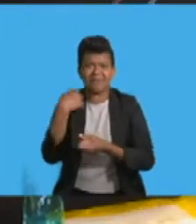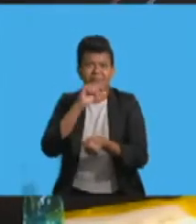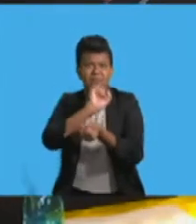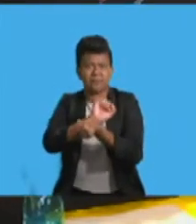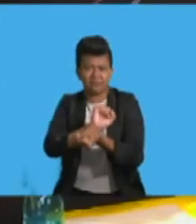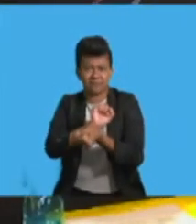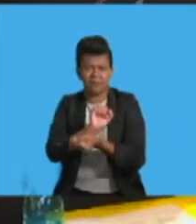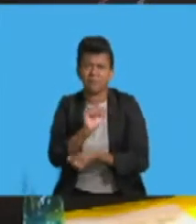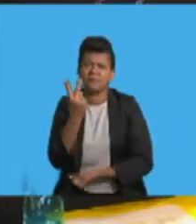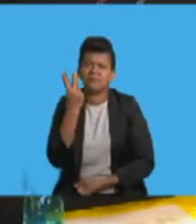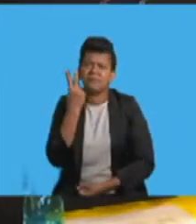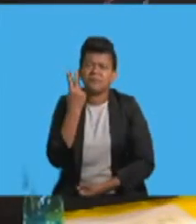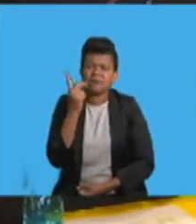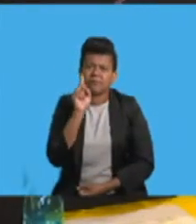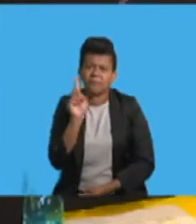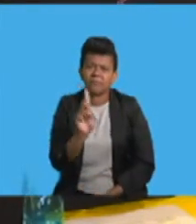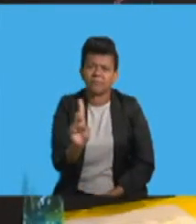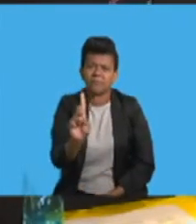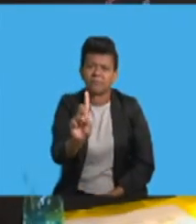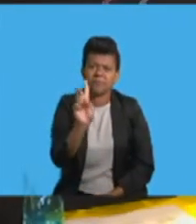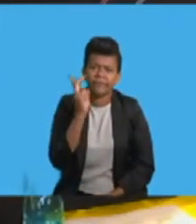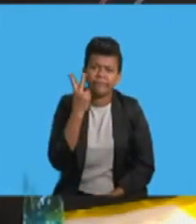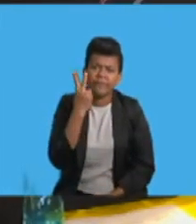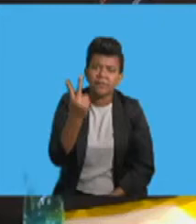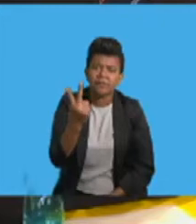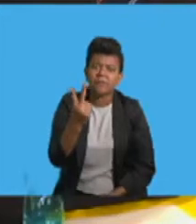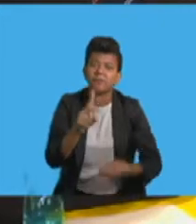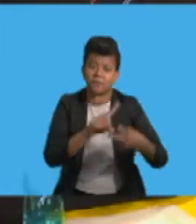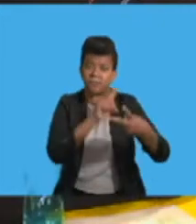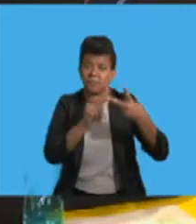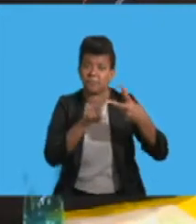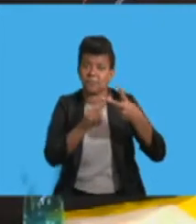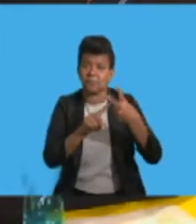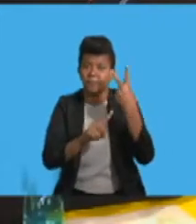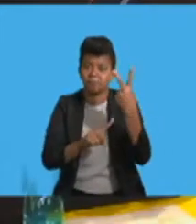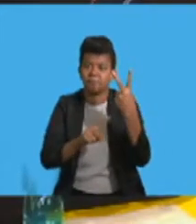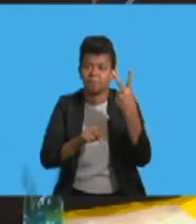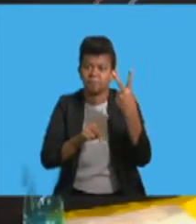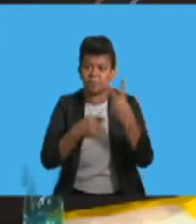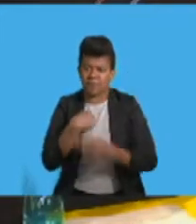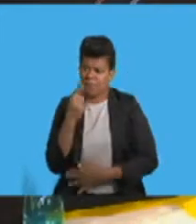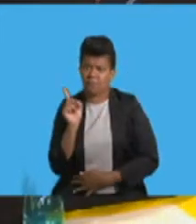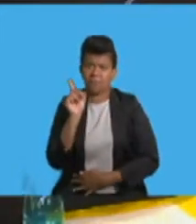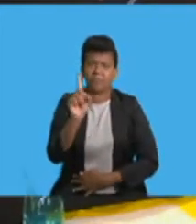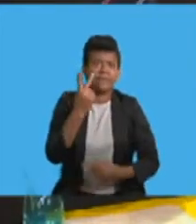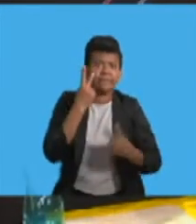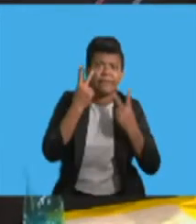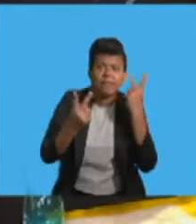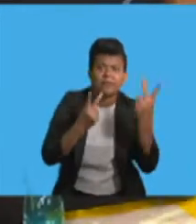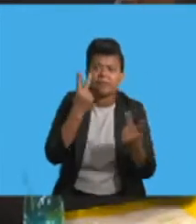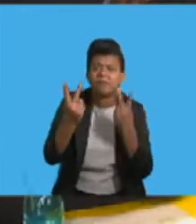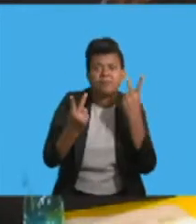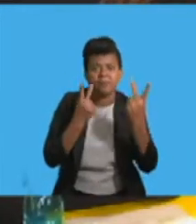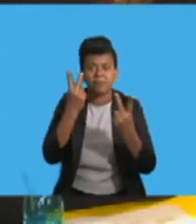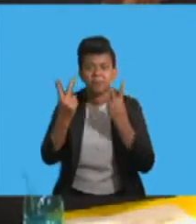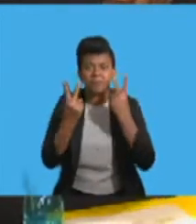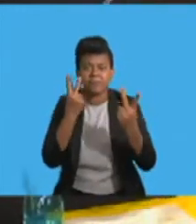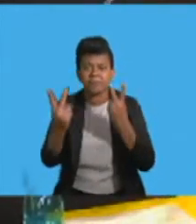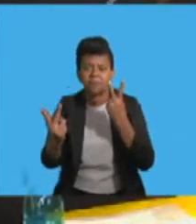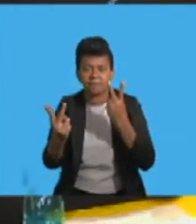for two major reasons. One is the position taken by Commissioner of